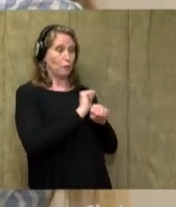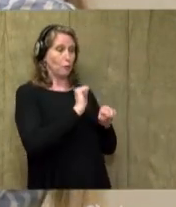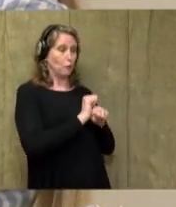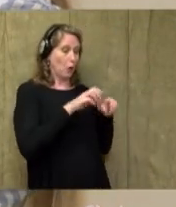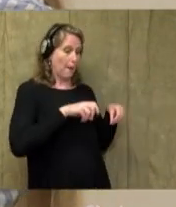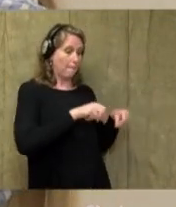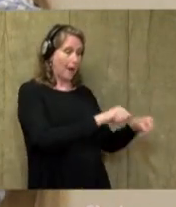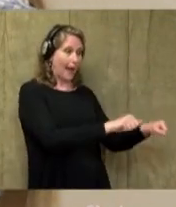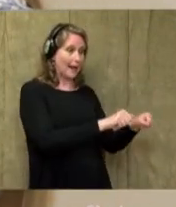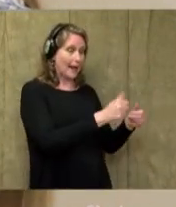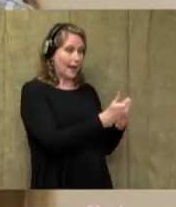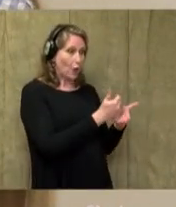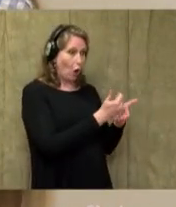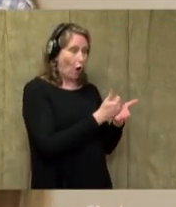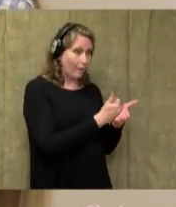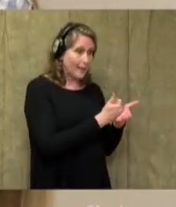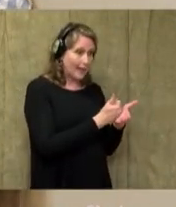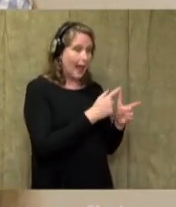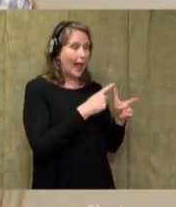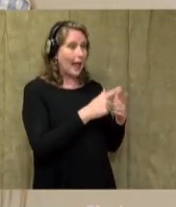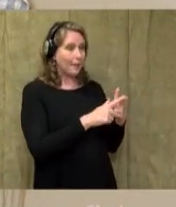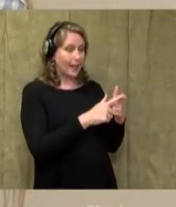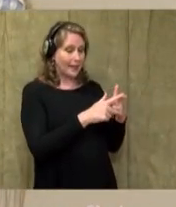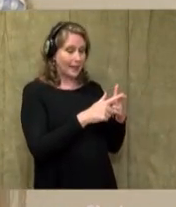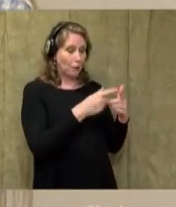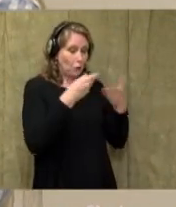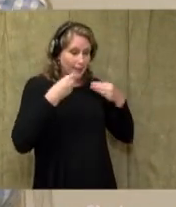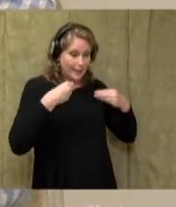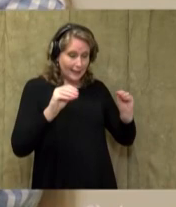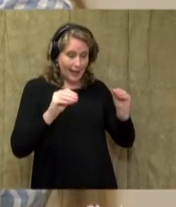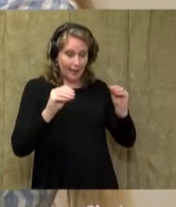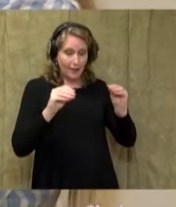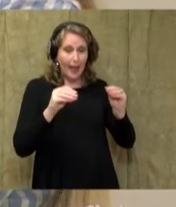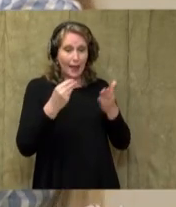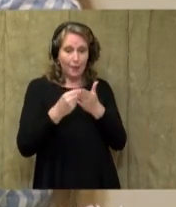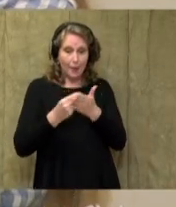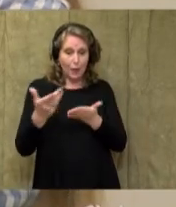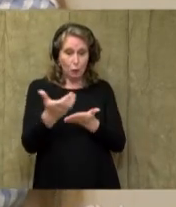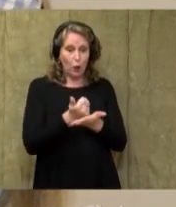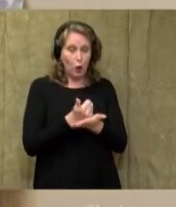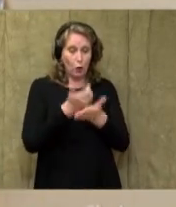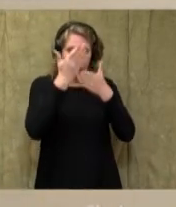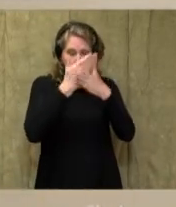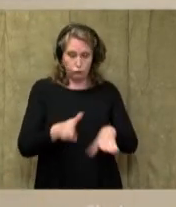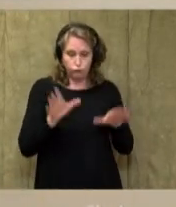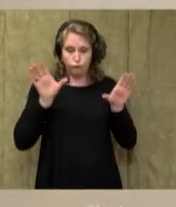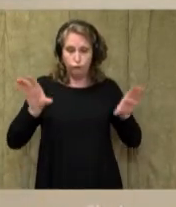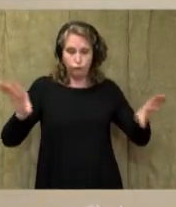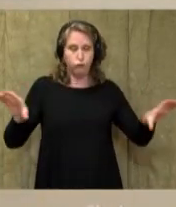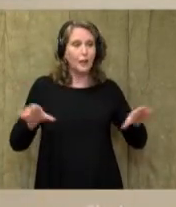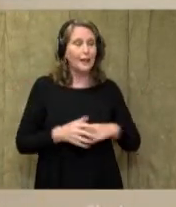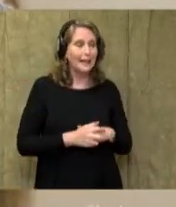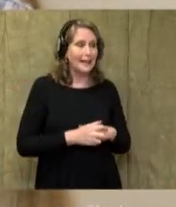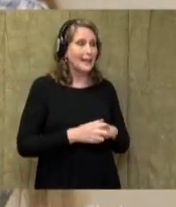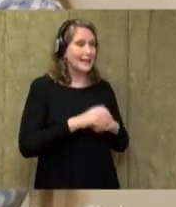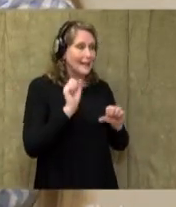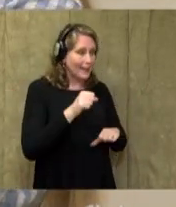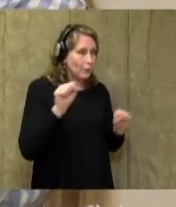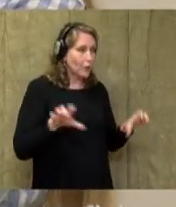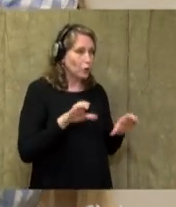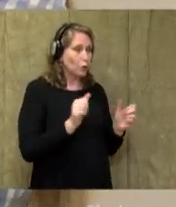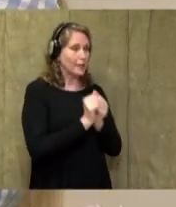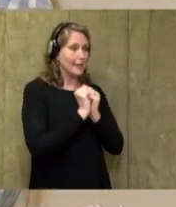of planting and harvesting, and we can split the profit right down the middle." "Yes, sir, Bear, we're in this